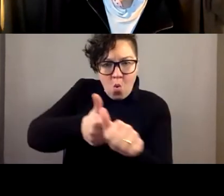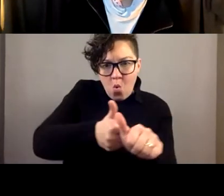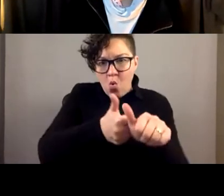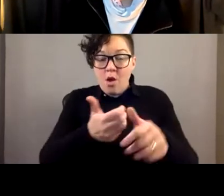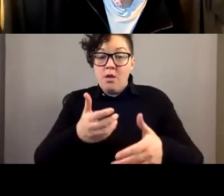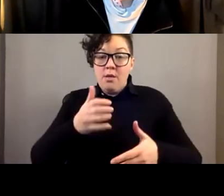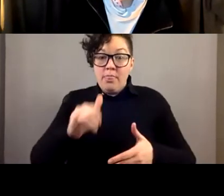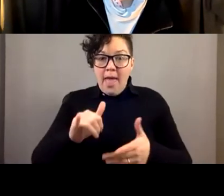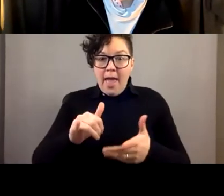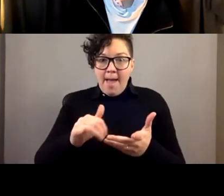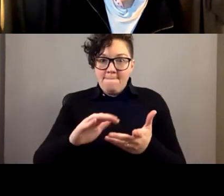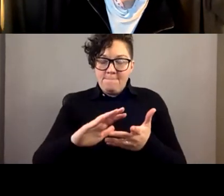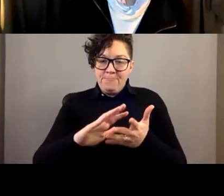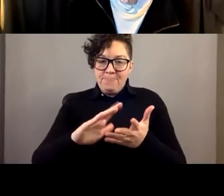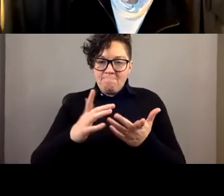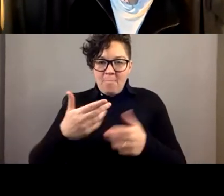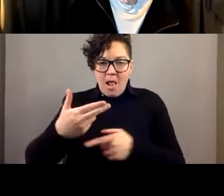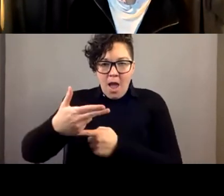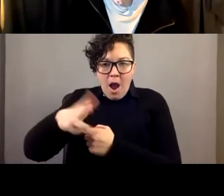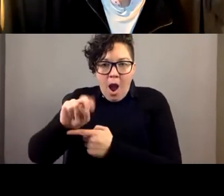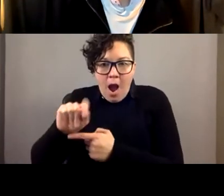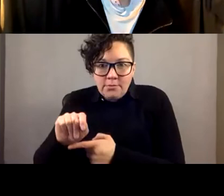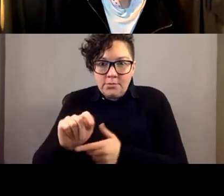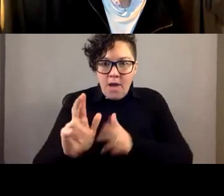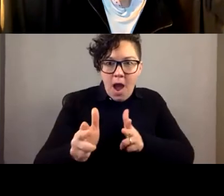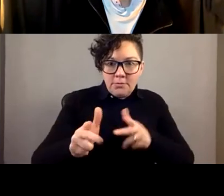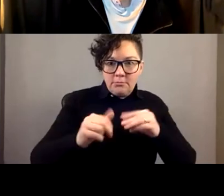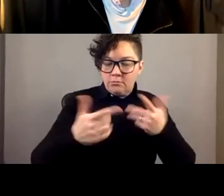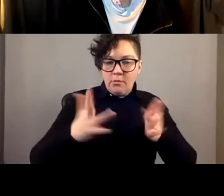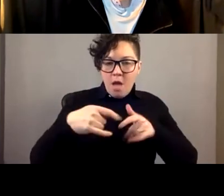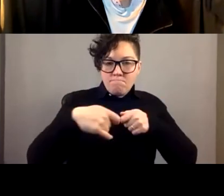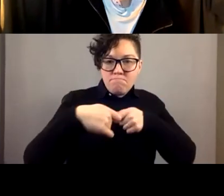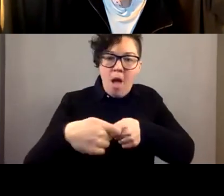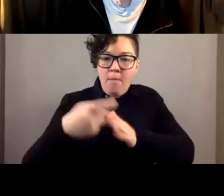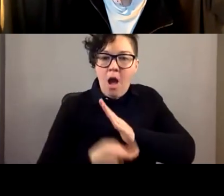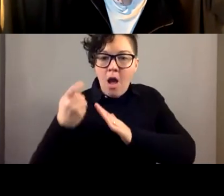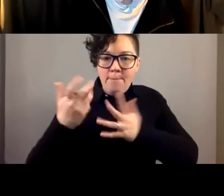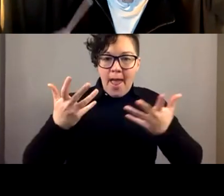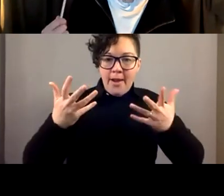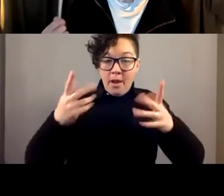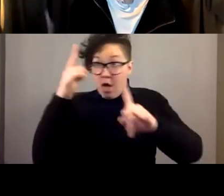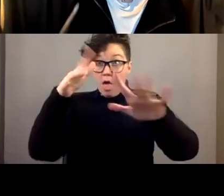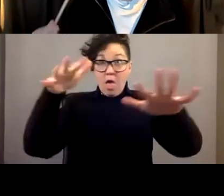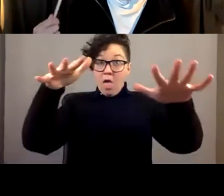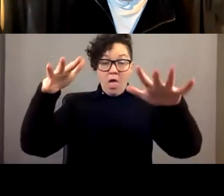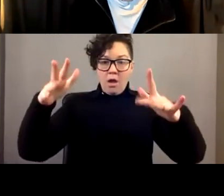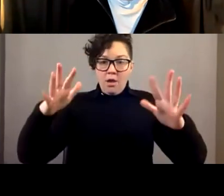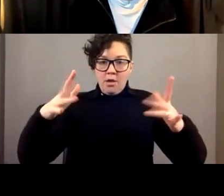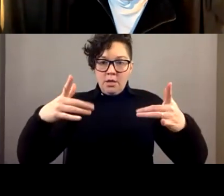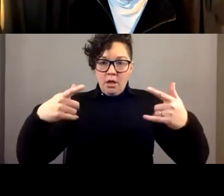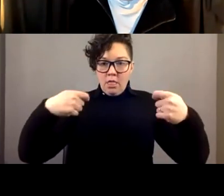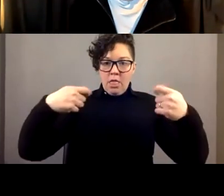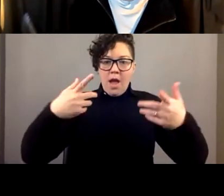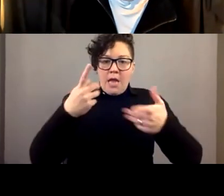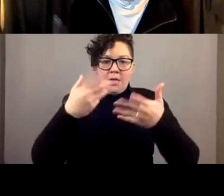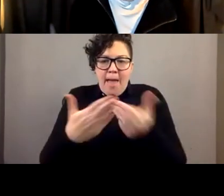the hunt, or it's when adrenaline takes over and the object almost doesn't matter. I worry about